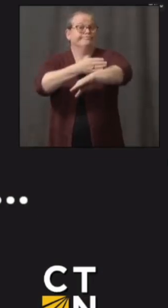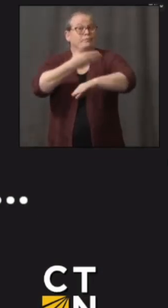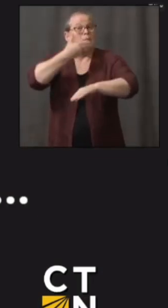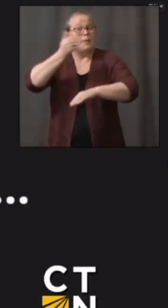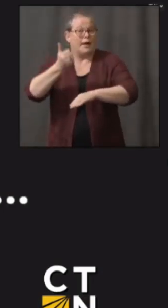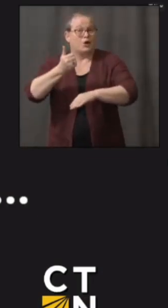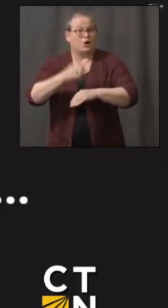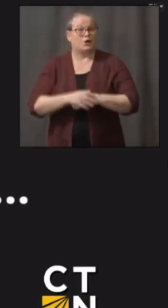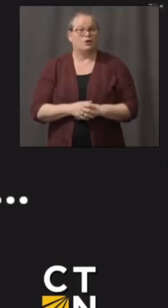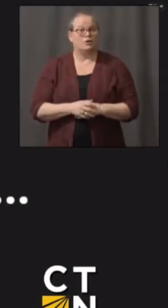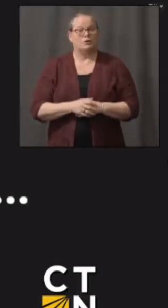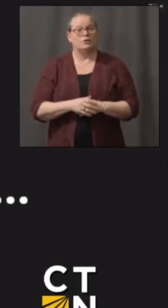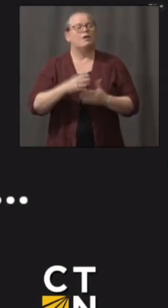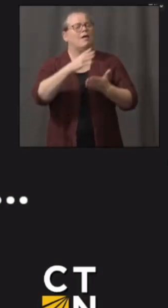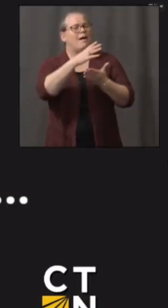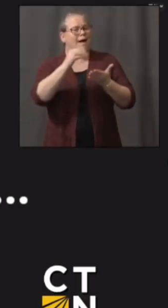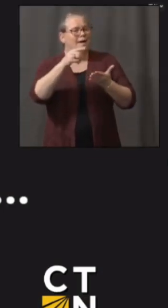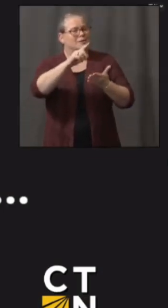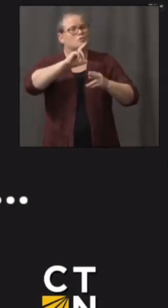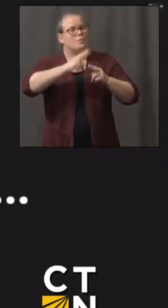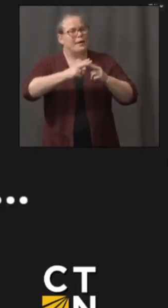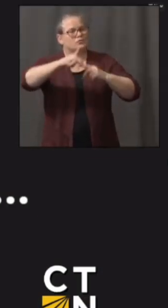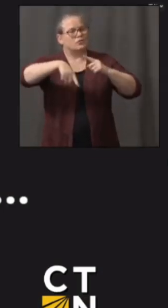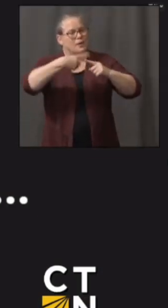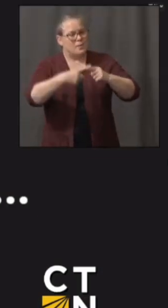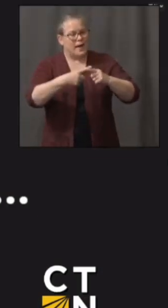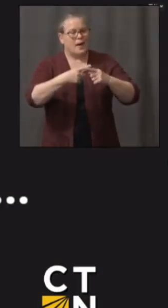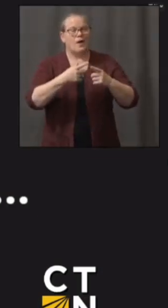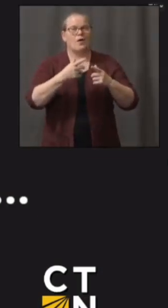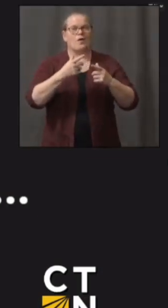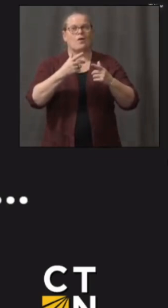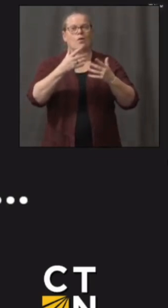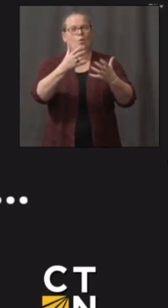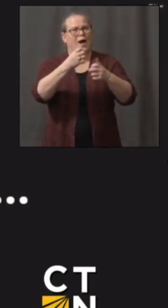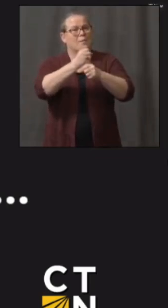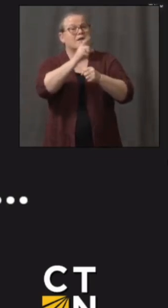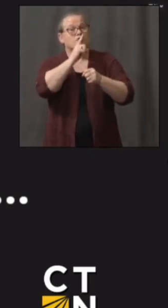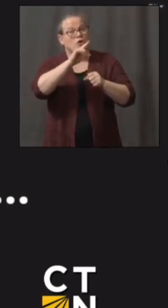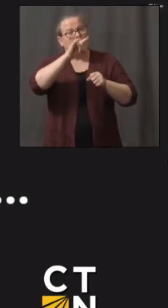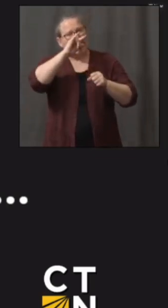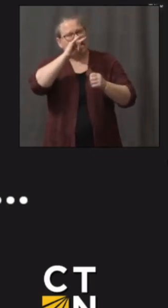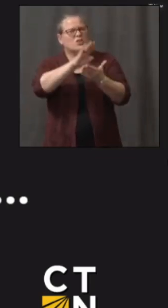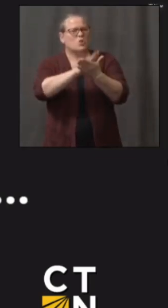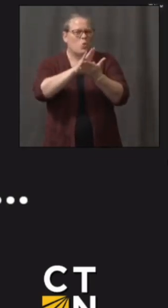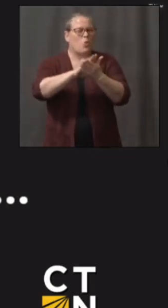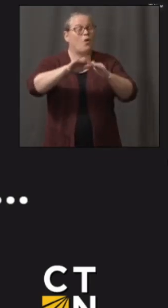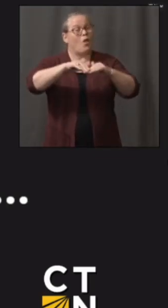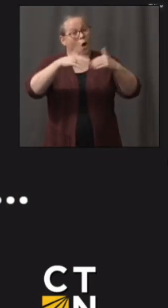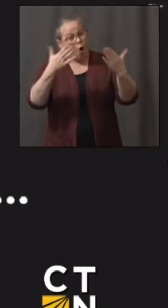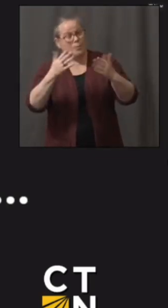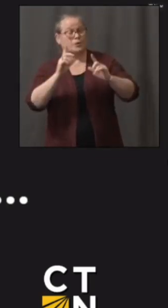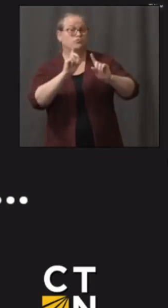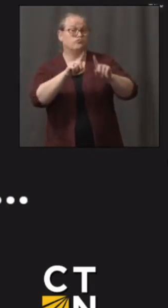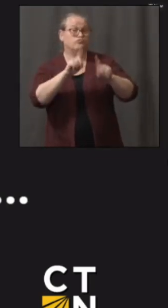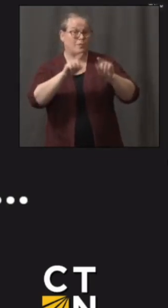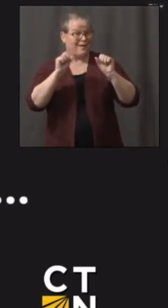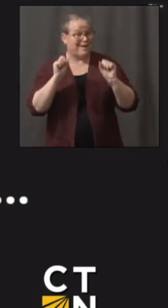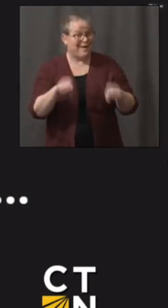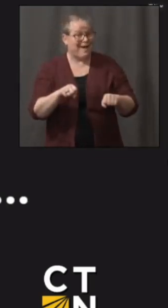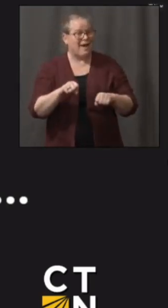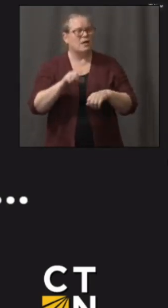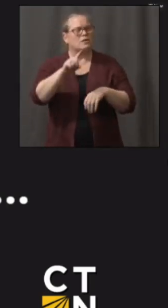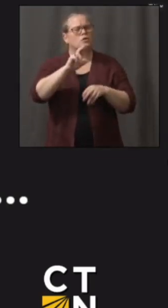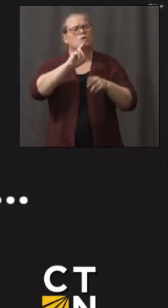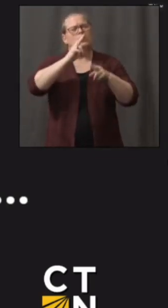obviously doing everything you can for the kids to stay in school and so on and so forth. And you did touch upon,